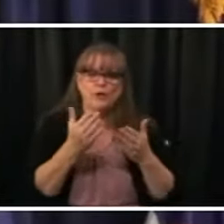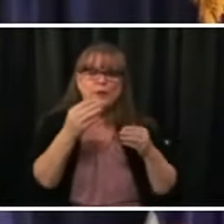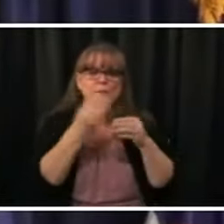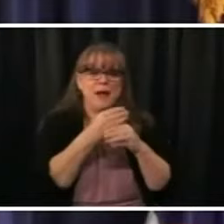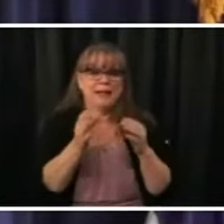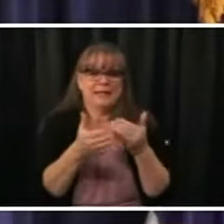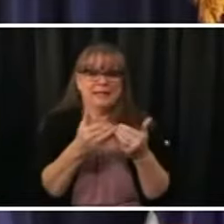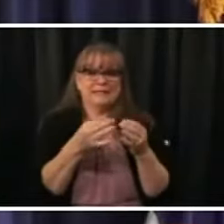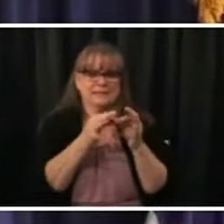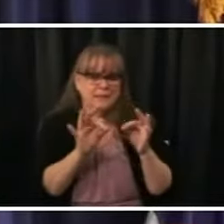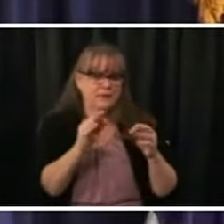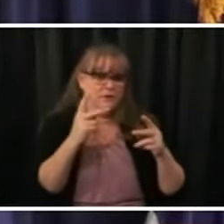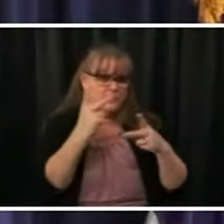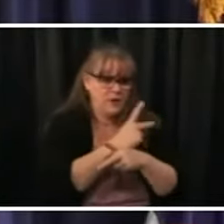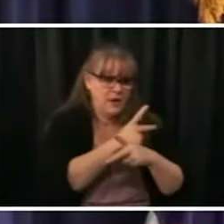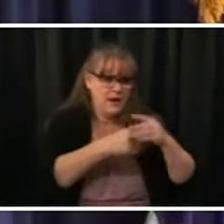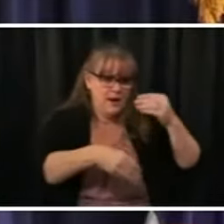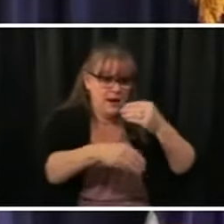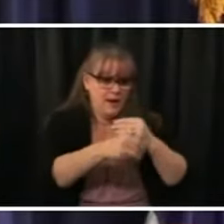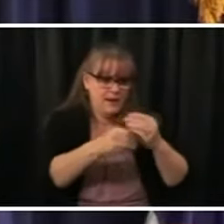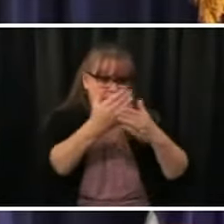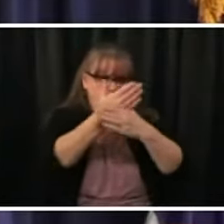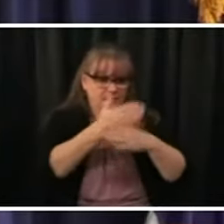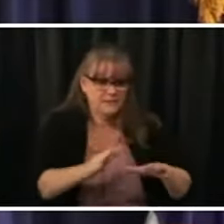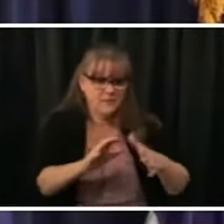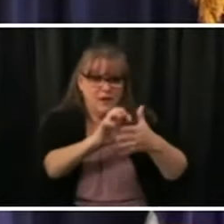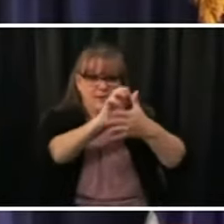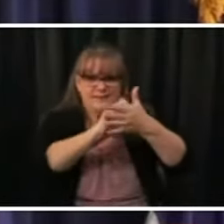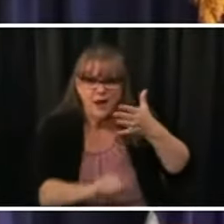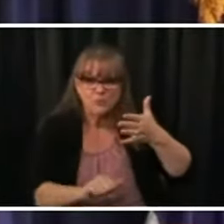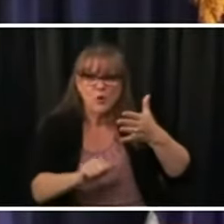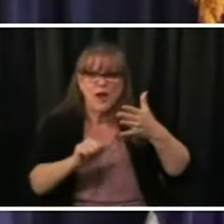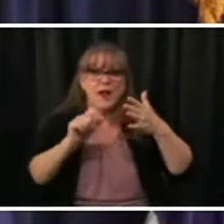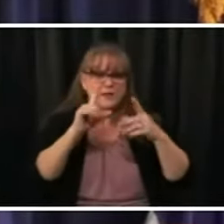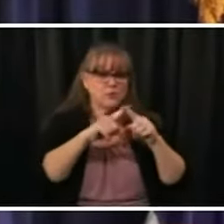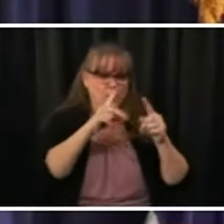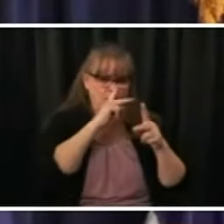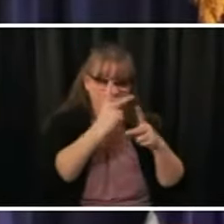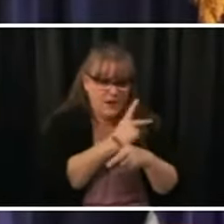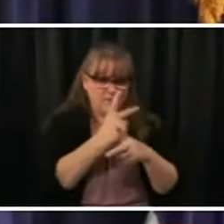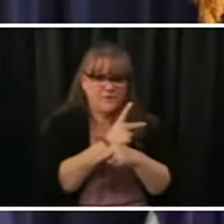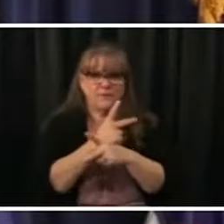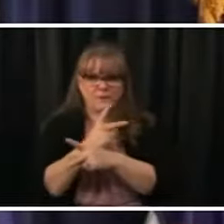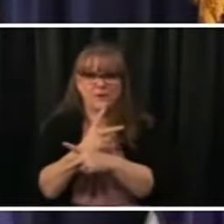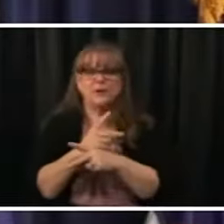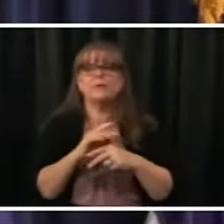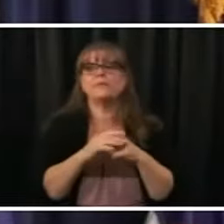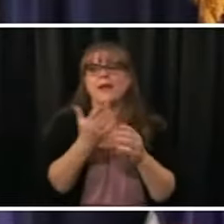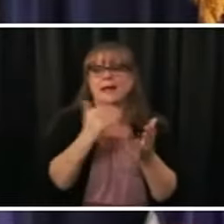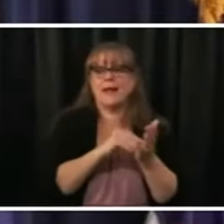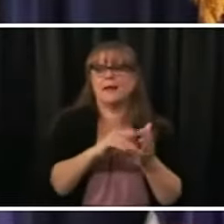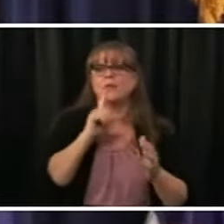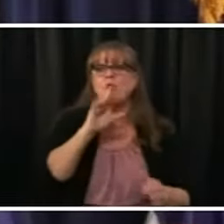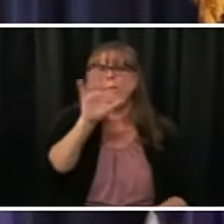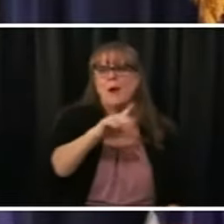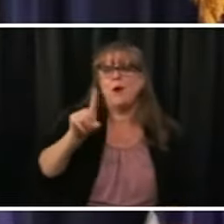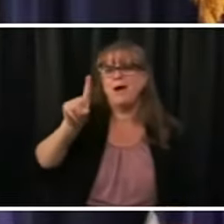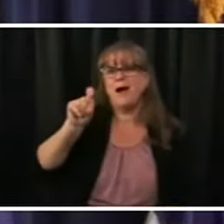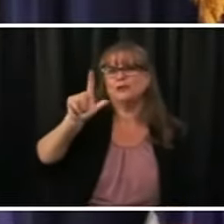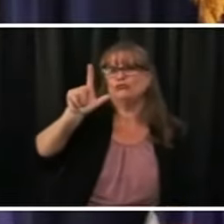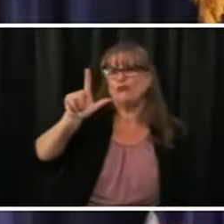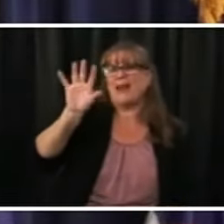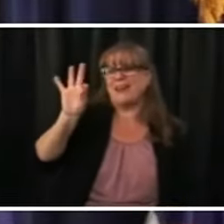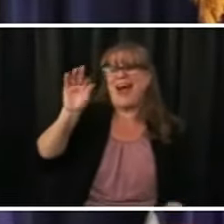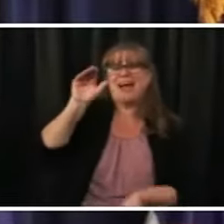division. We check, we double check. There are about 120,000 people that are eligible as educators, child